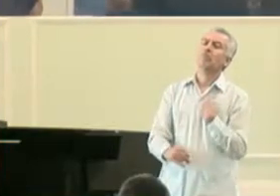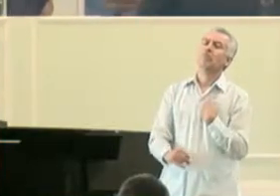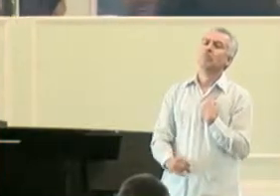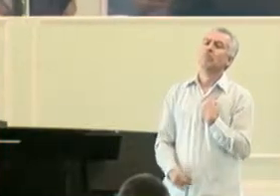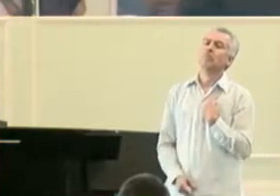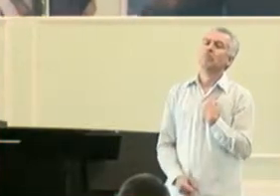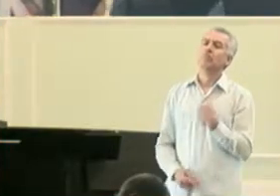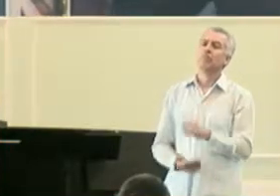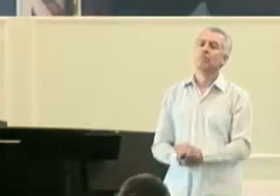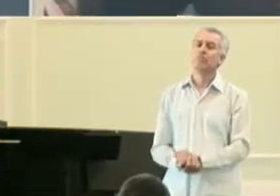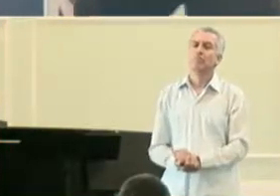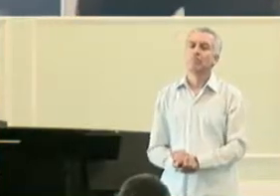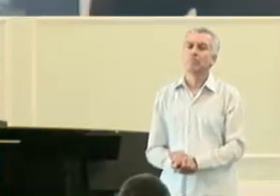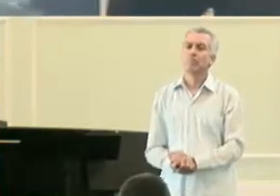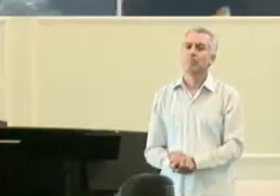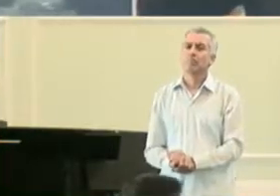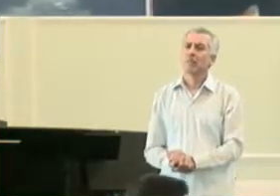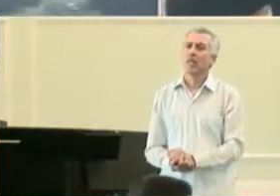All I can do, Father,